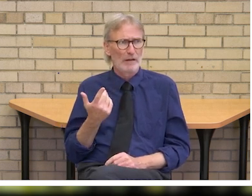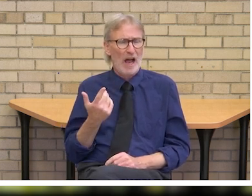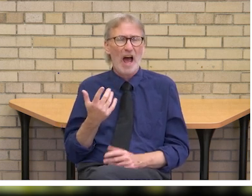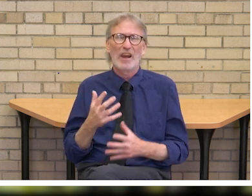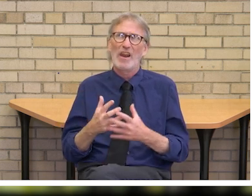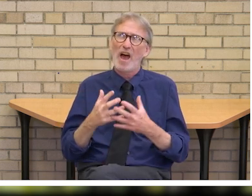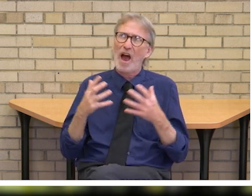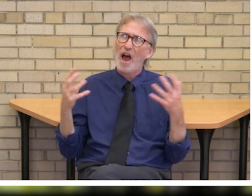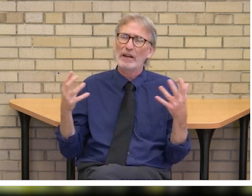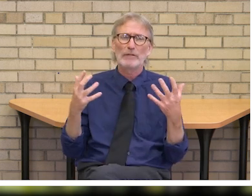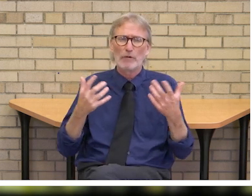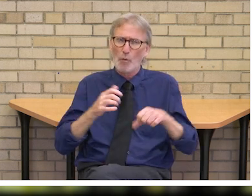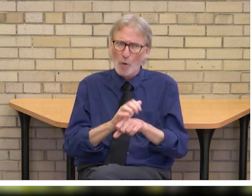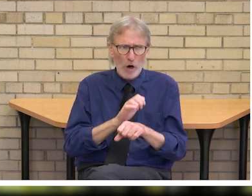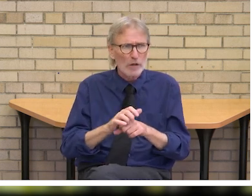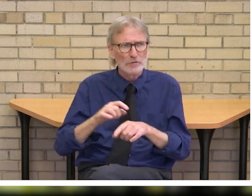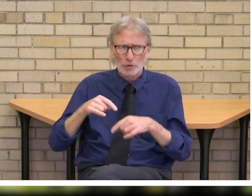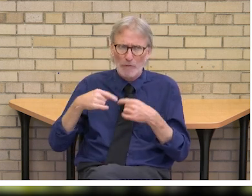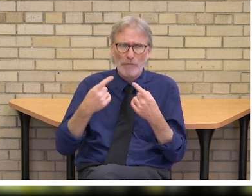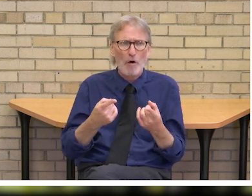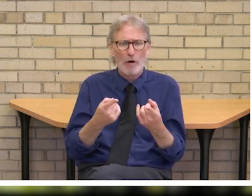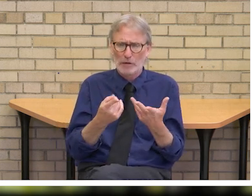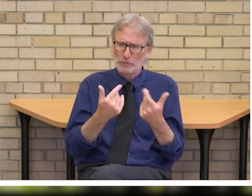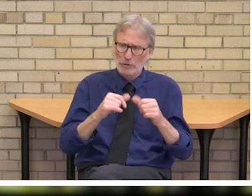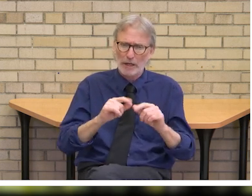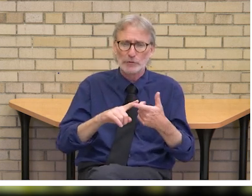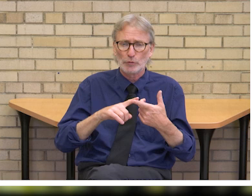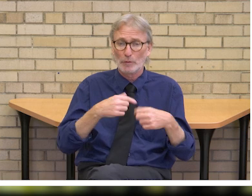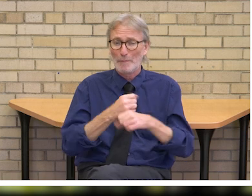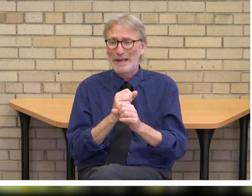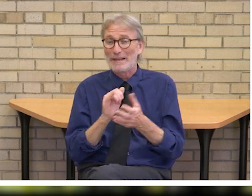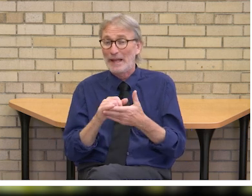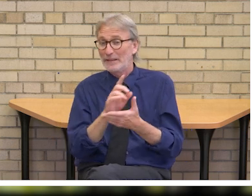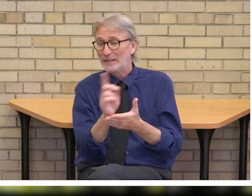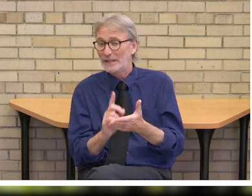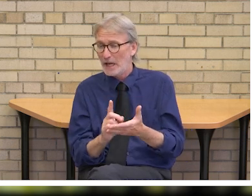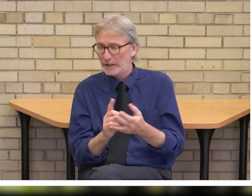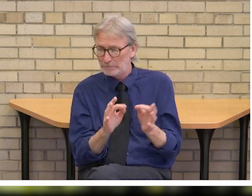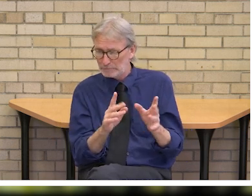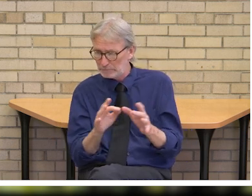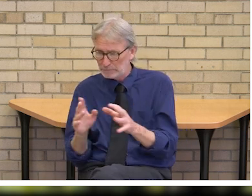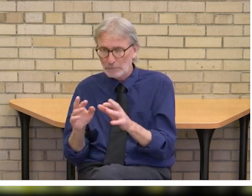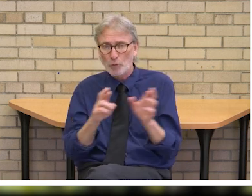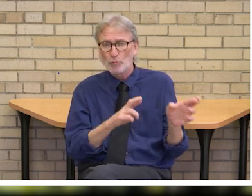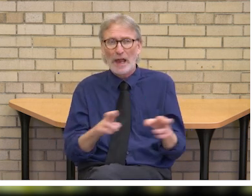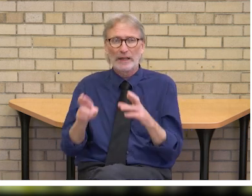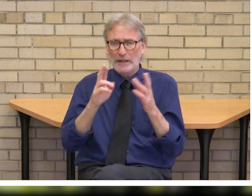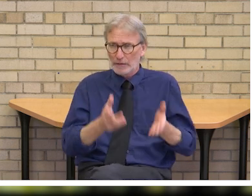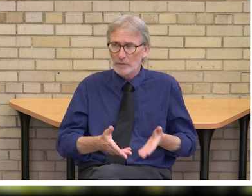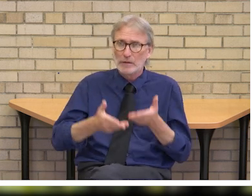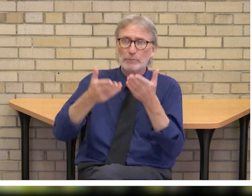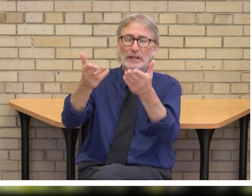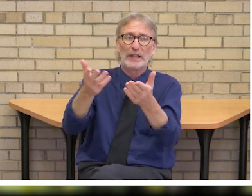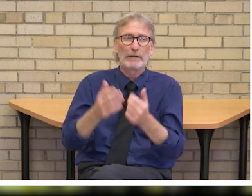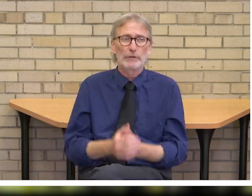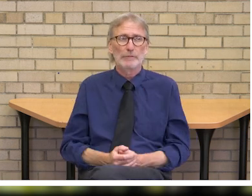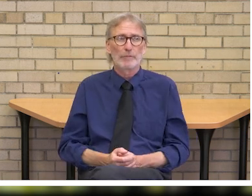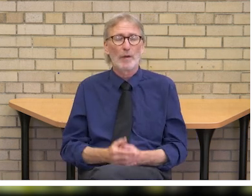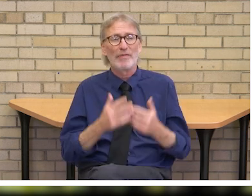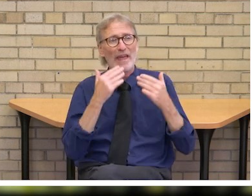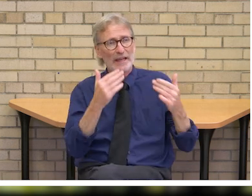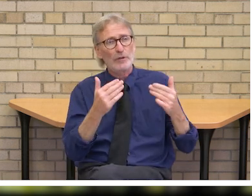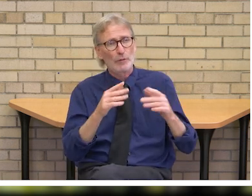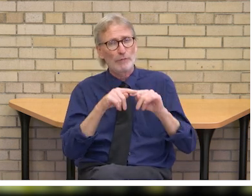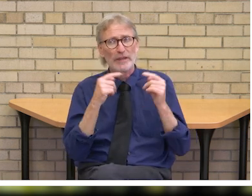amount of effort put in to getting that design package out the door. So really thank the design team